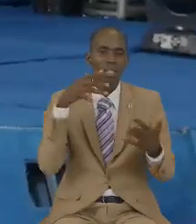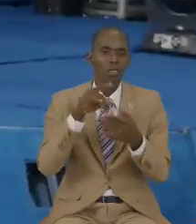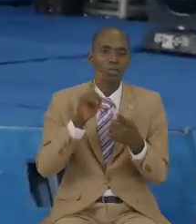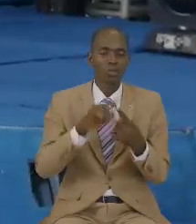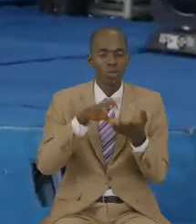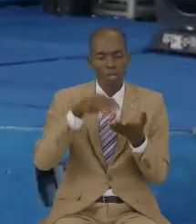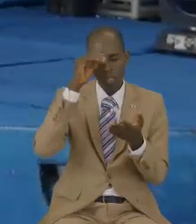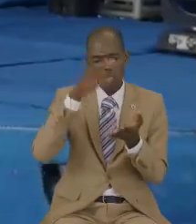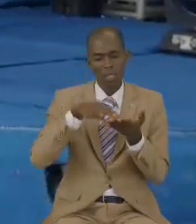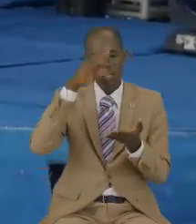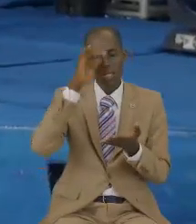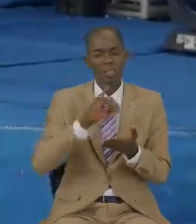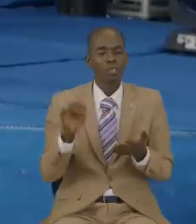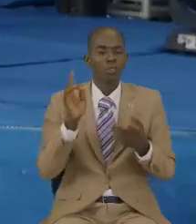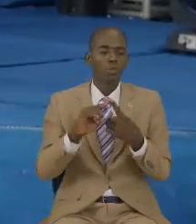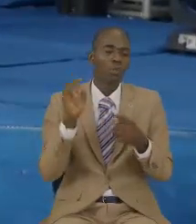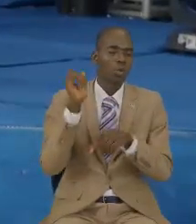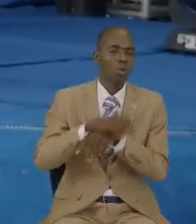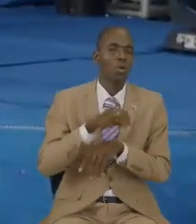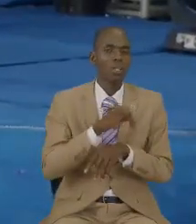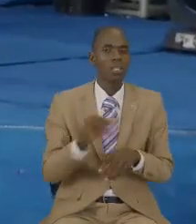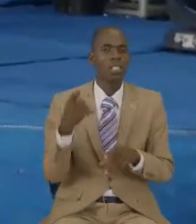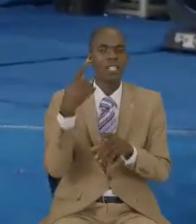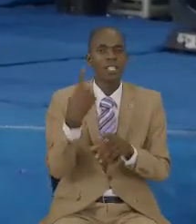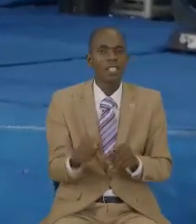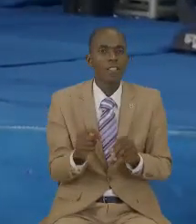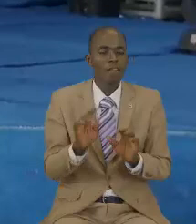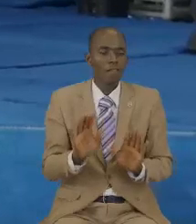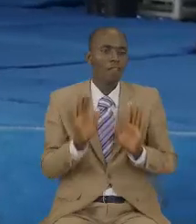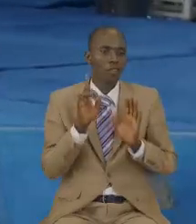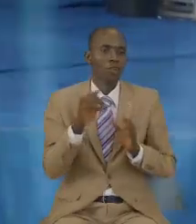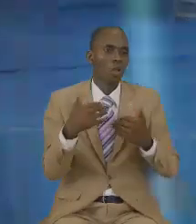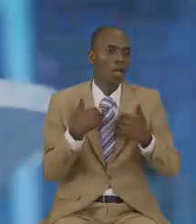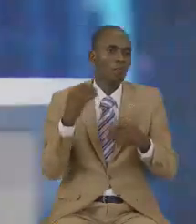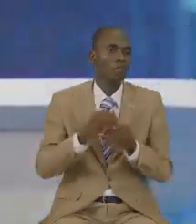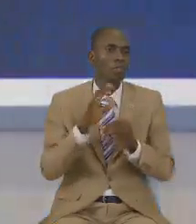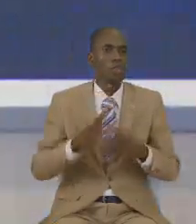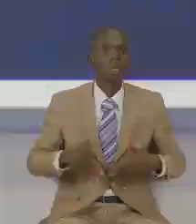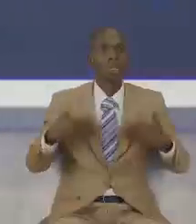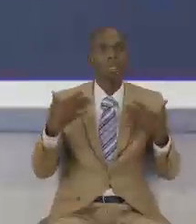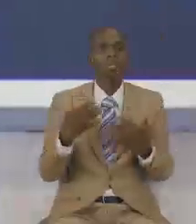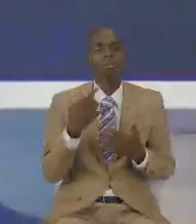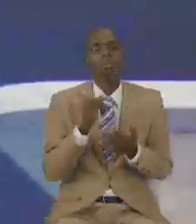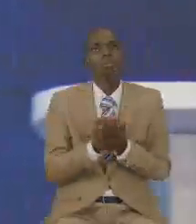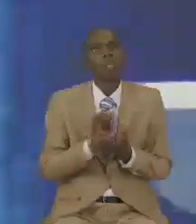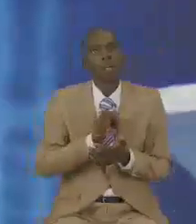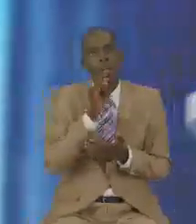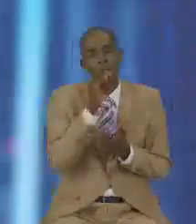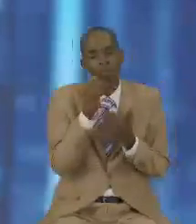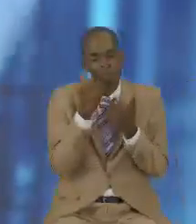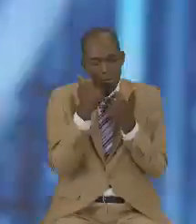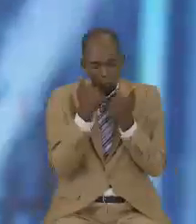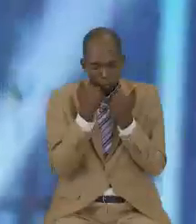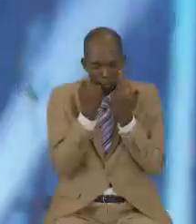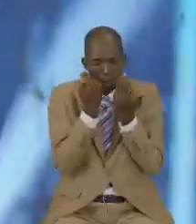learning to conquer in the fears you have in your life. I am shy. I don't know